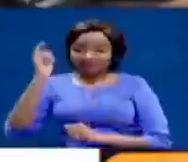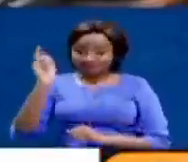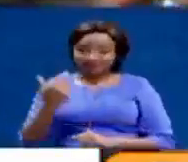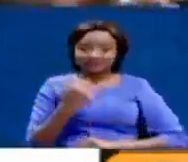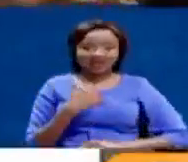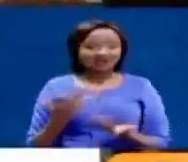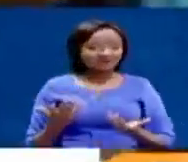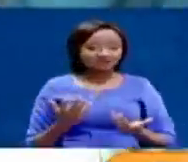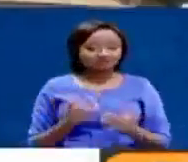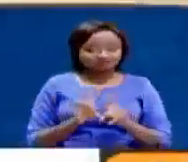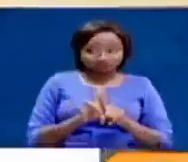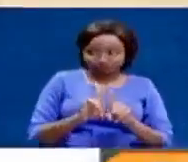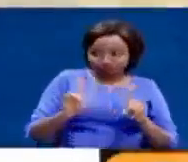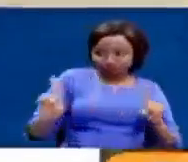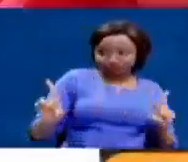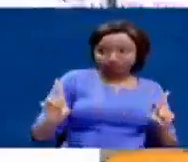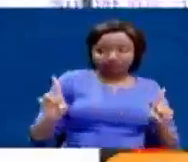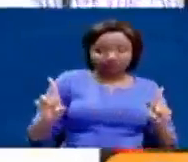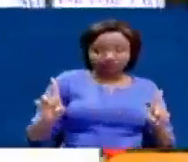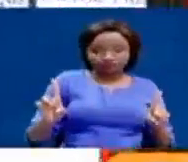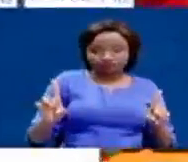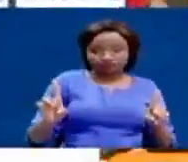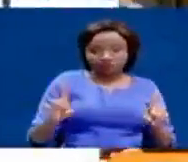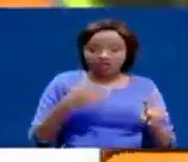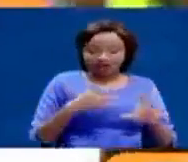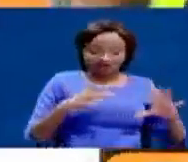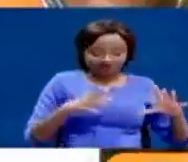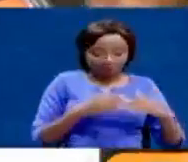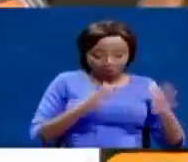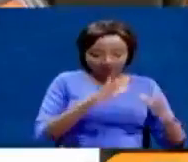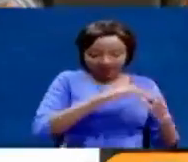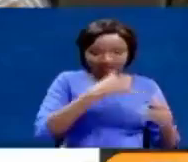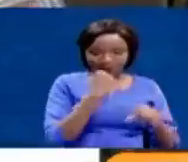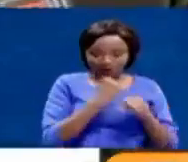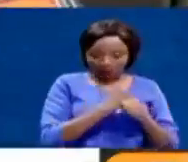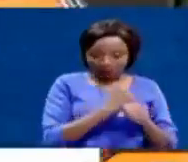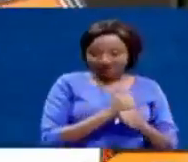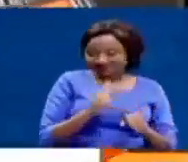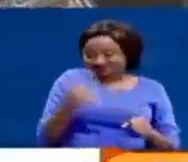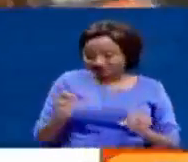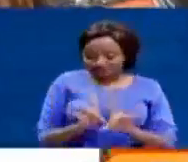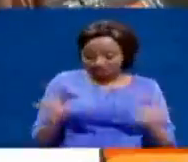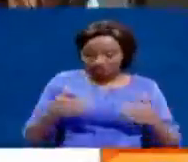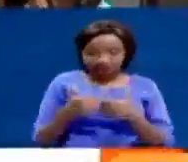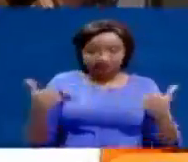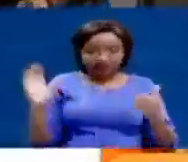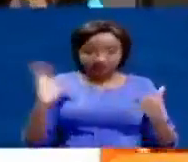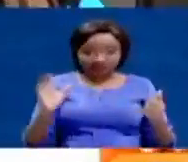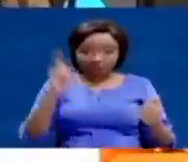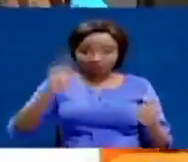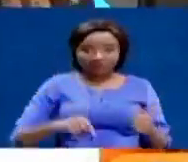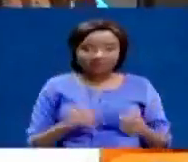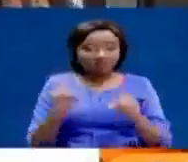maintain appropriate distances while keeping at least one workstation open between clients. This in addition to limiting the